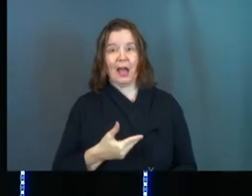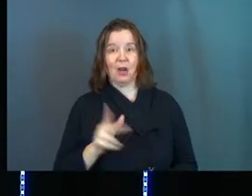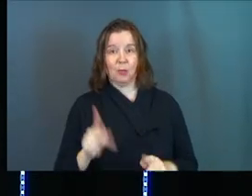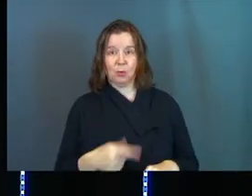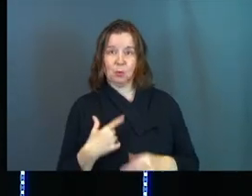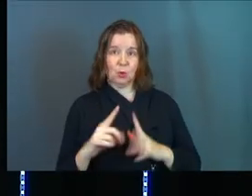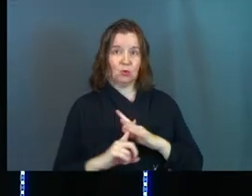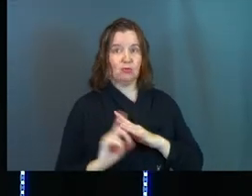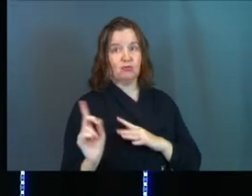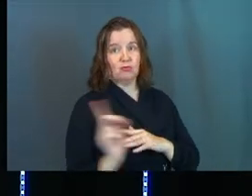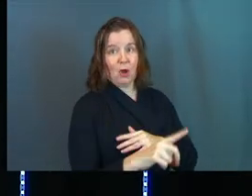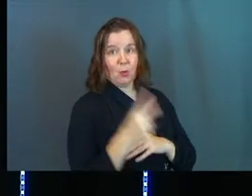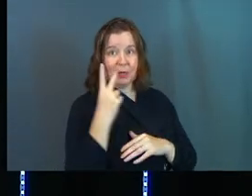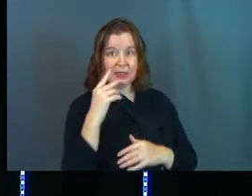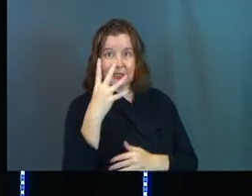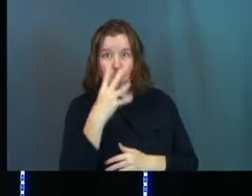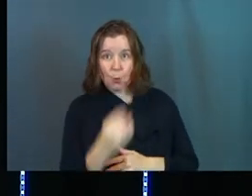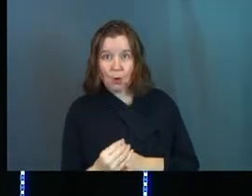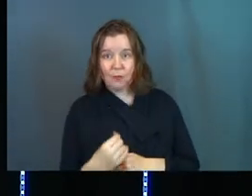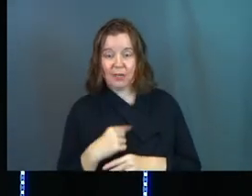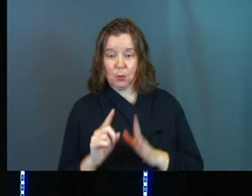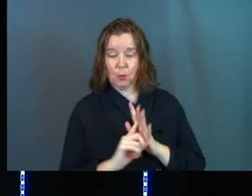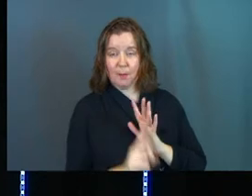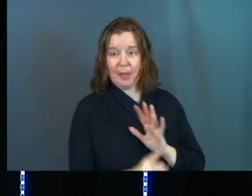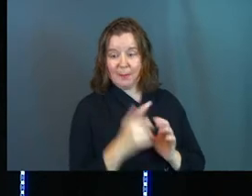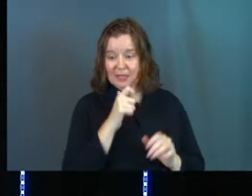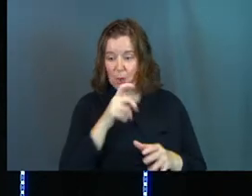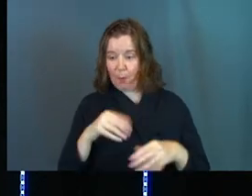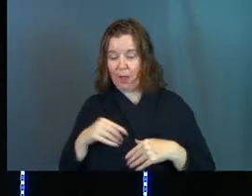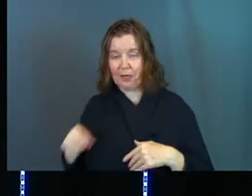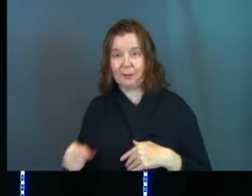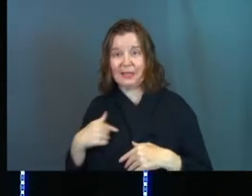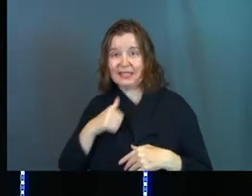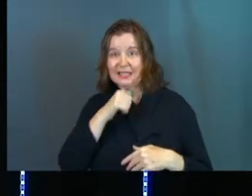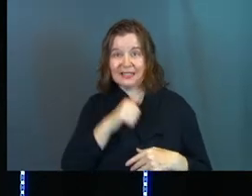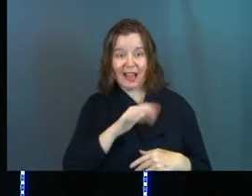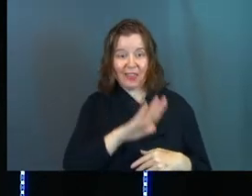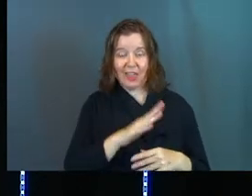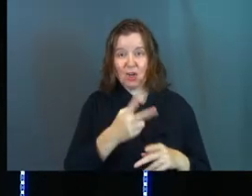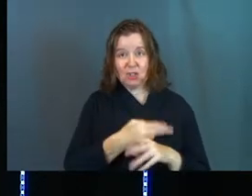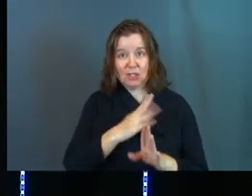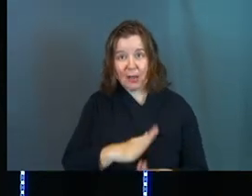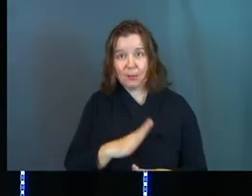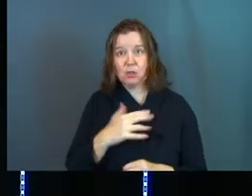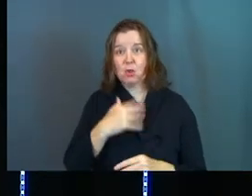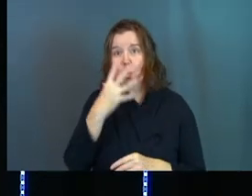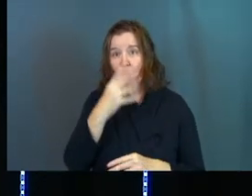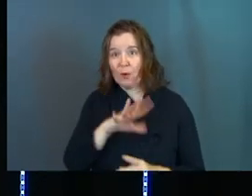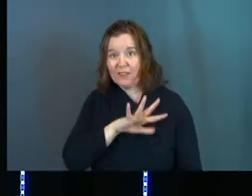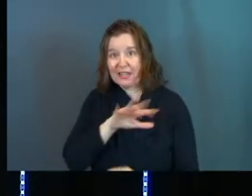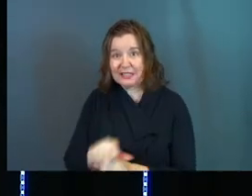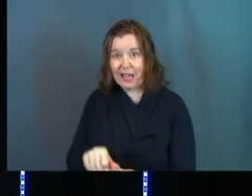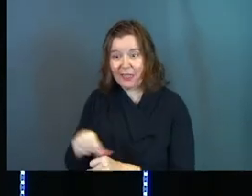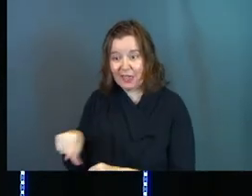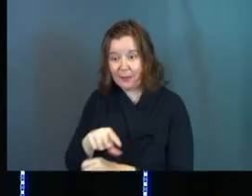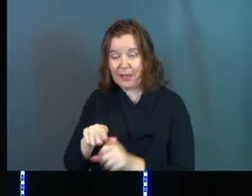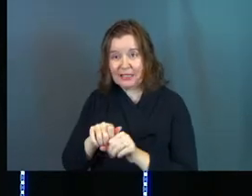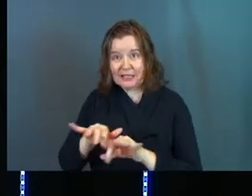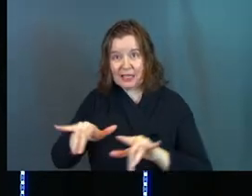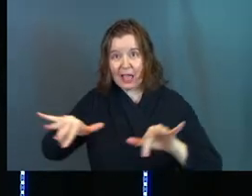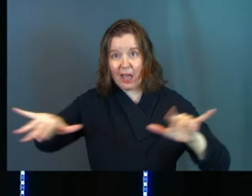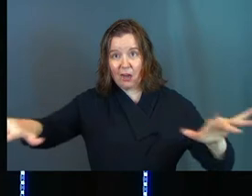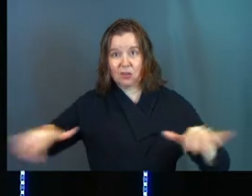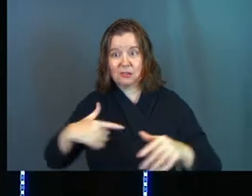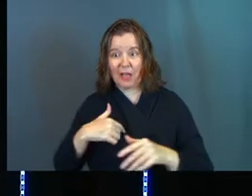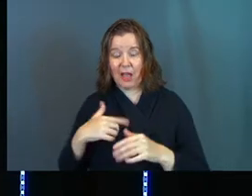when he sees a wolf coming. He will abandon the sheep because they don't belong to him and he isn't their shepherd. And so the wolf attacks them and scatters